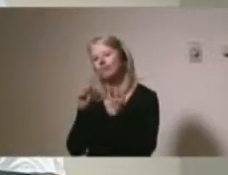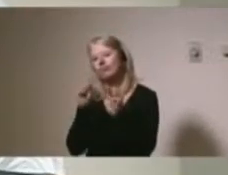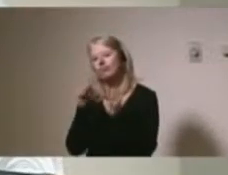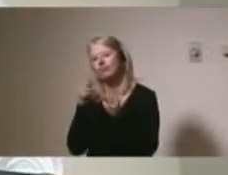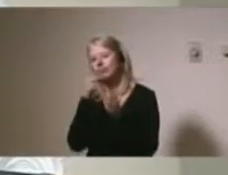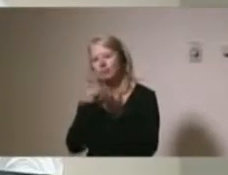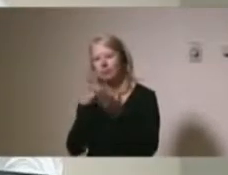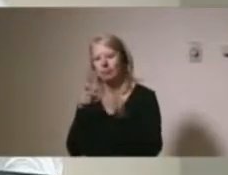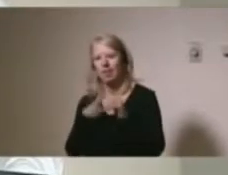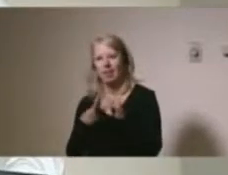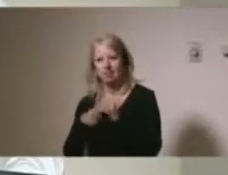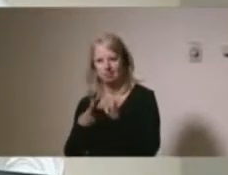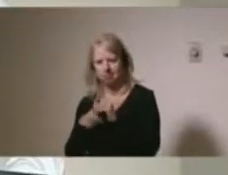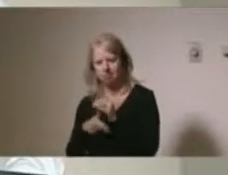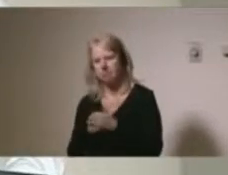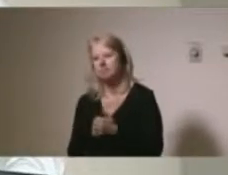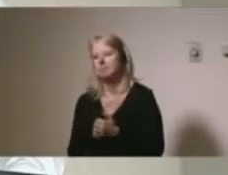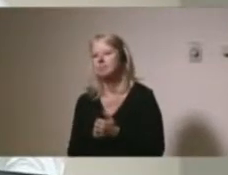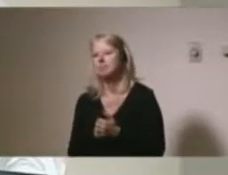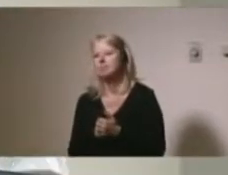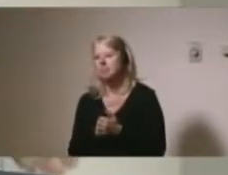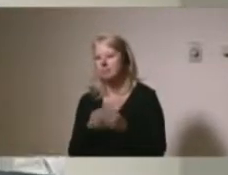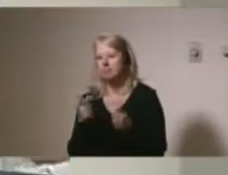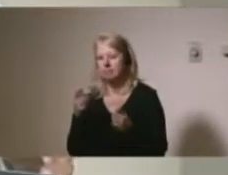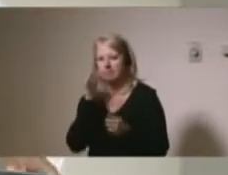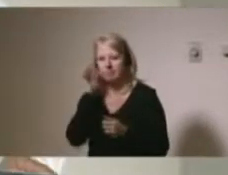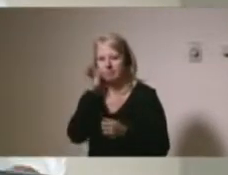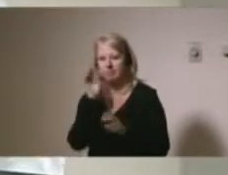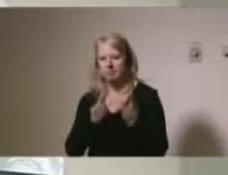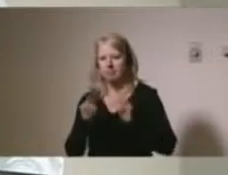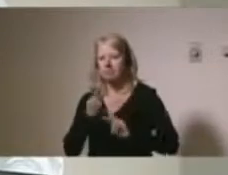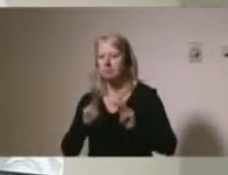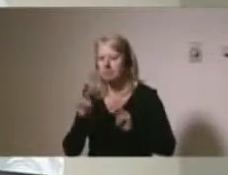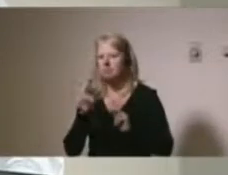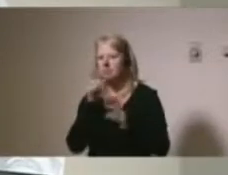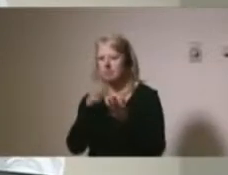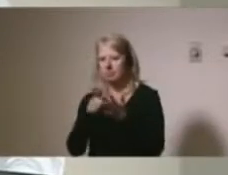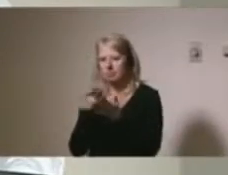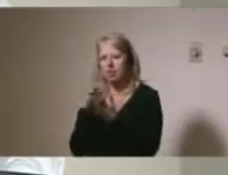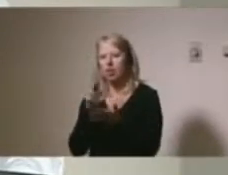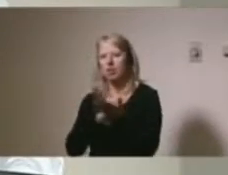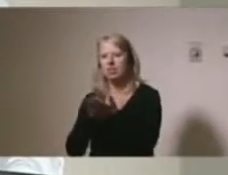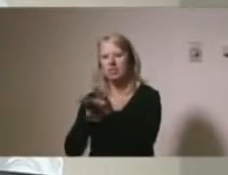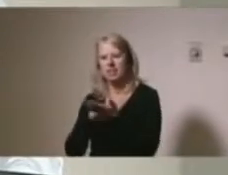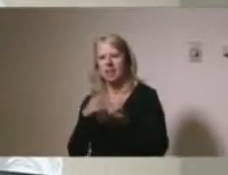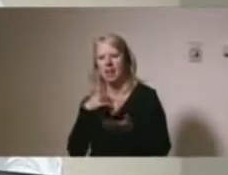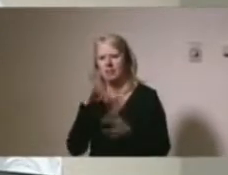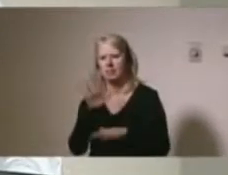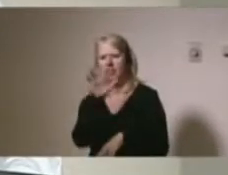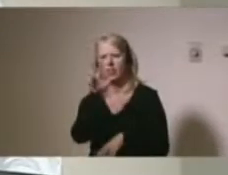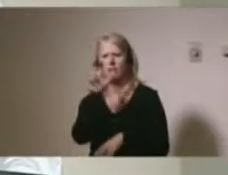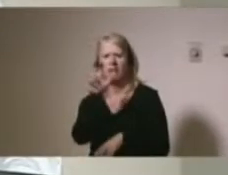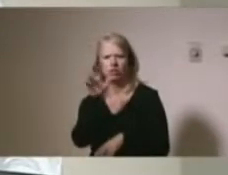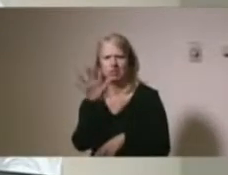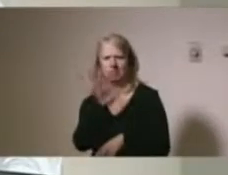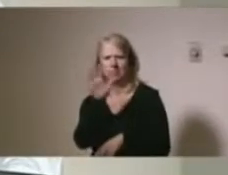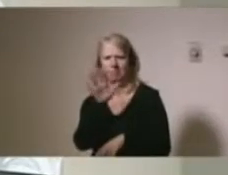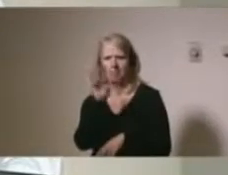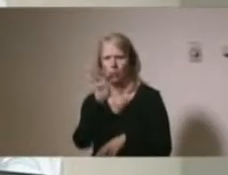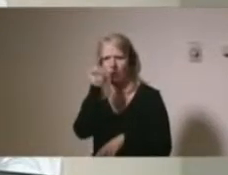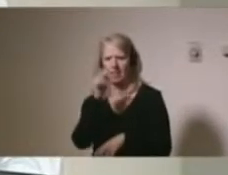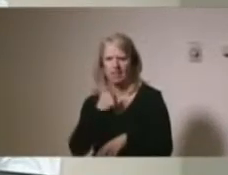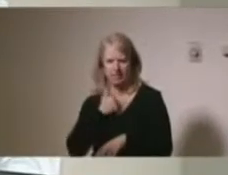cuts on First Nations post offices, which are contracted. There's about 300 of them normally inside of northern